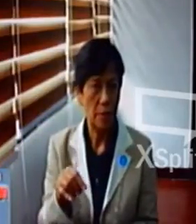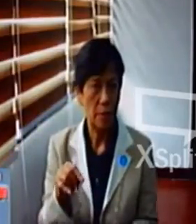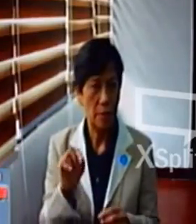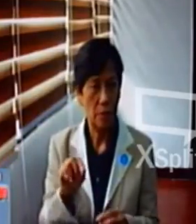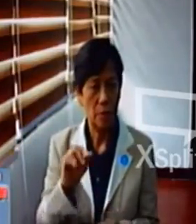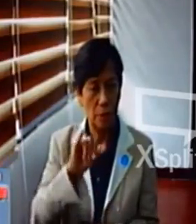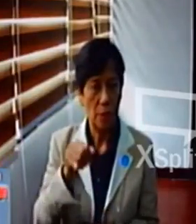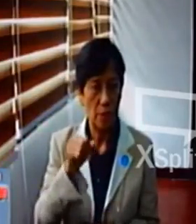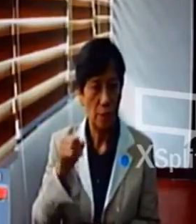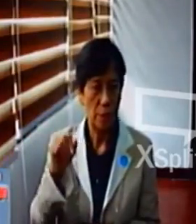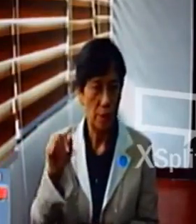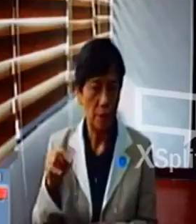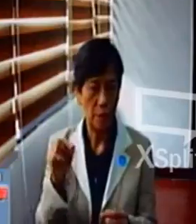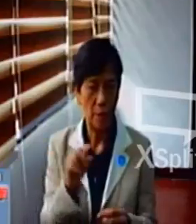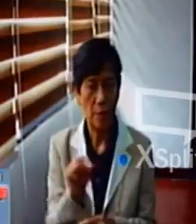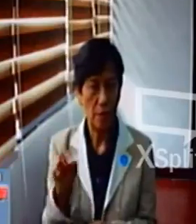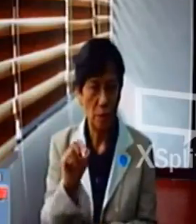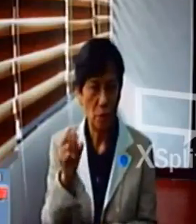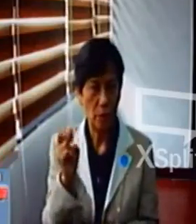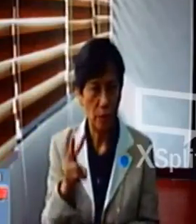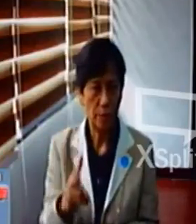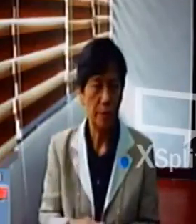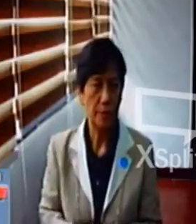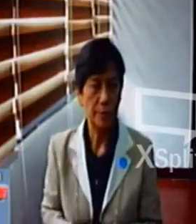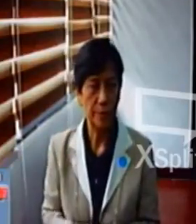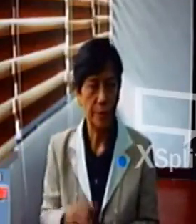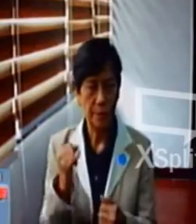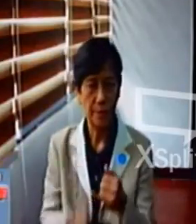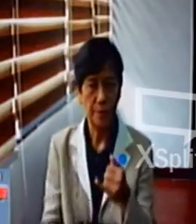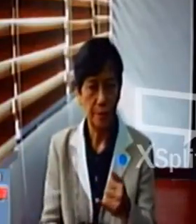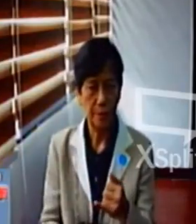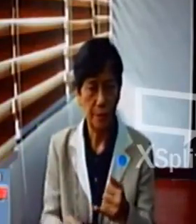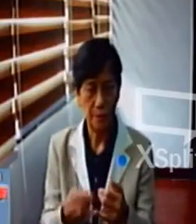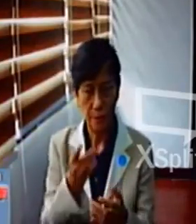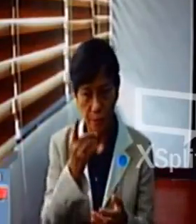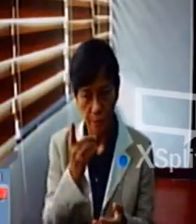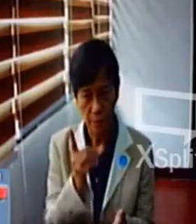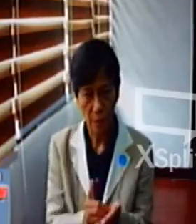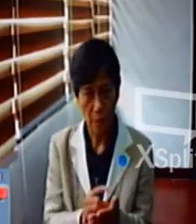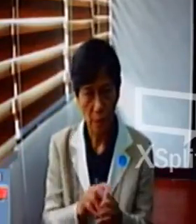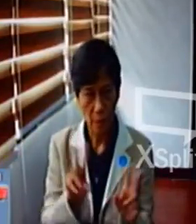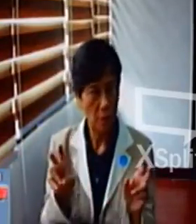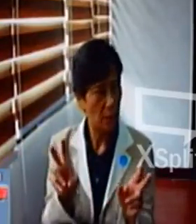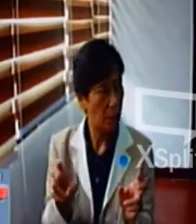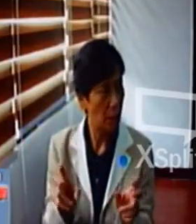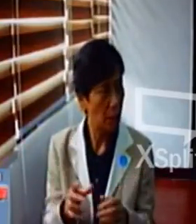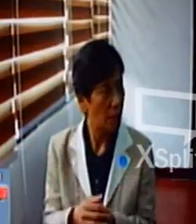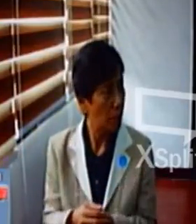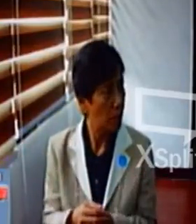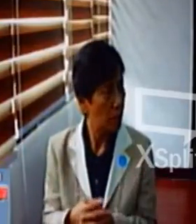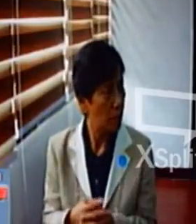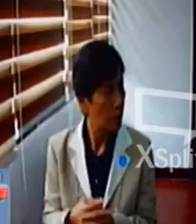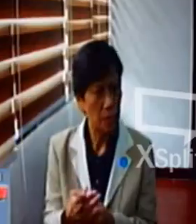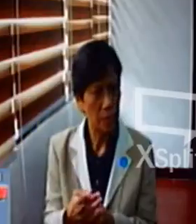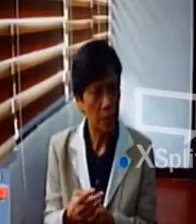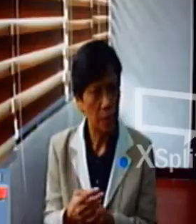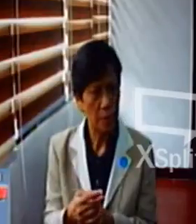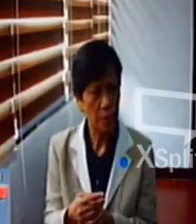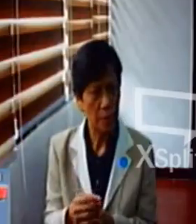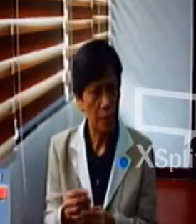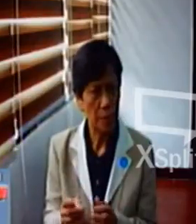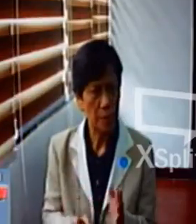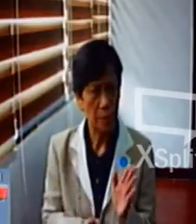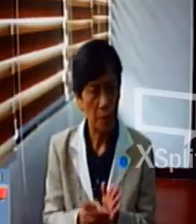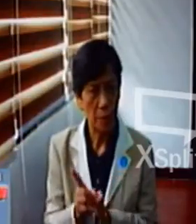JJJJ-12. And last is the document entitled Development and Application of the Fisheries